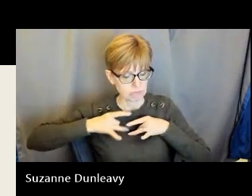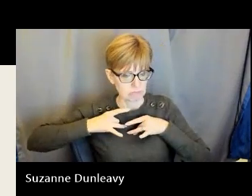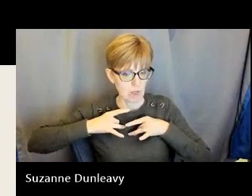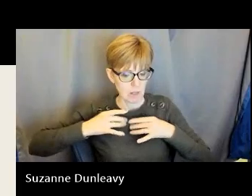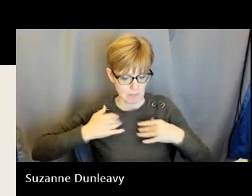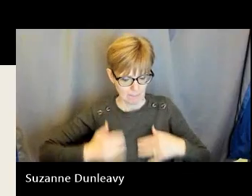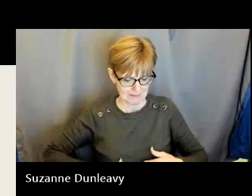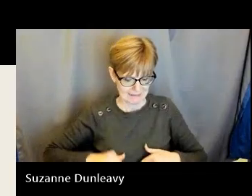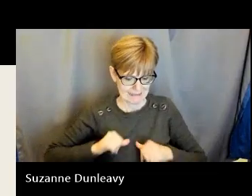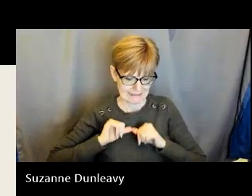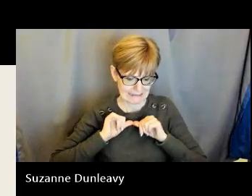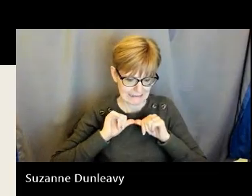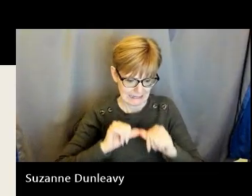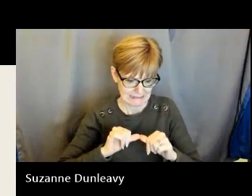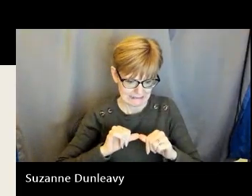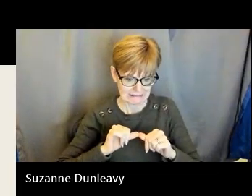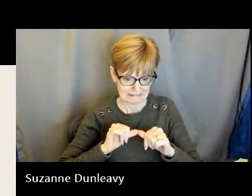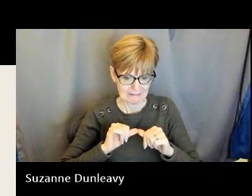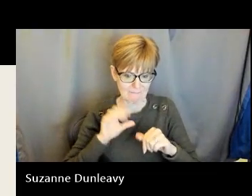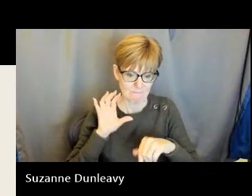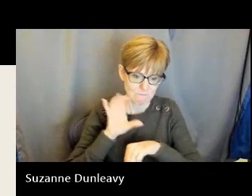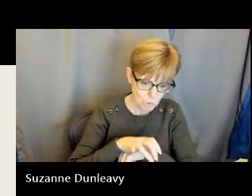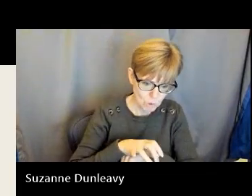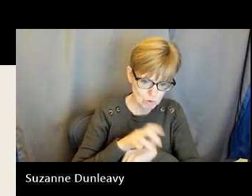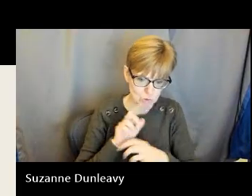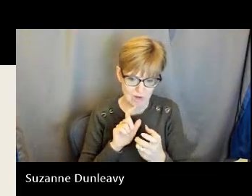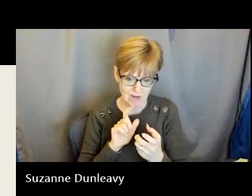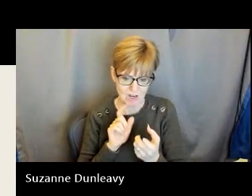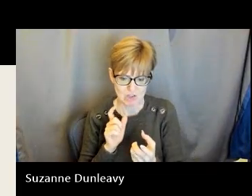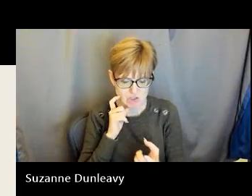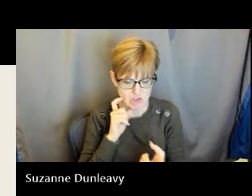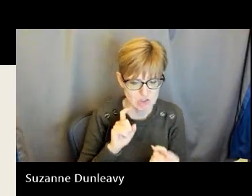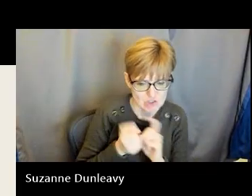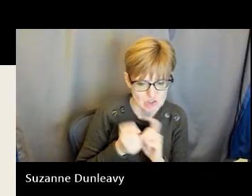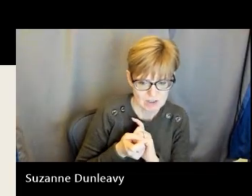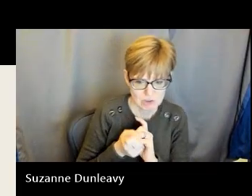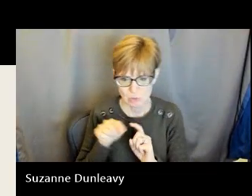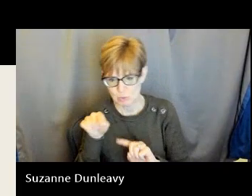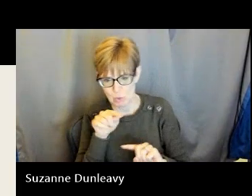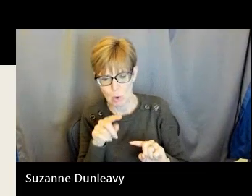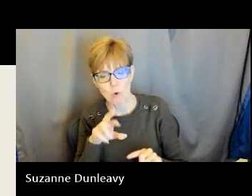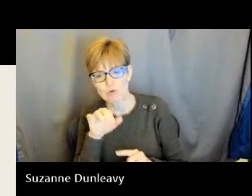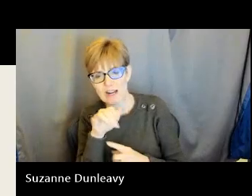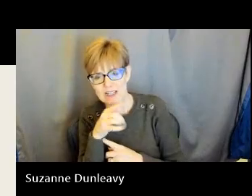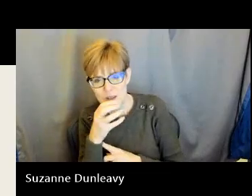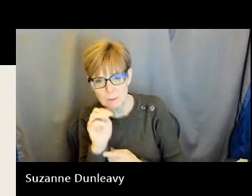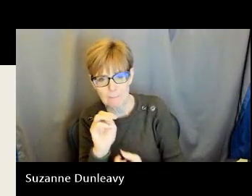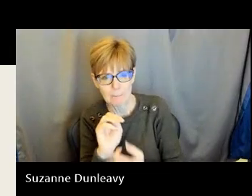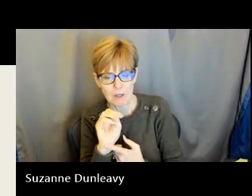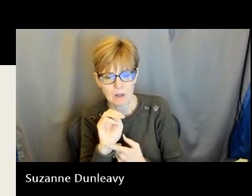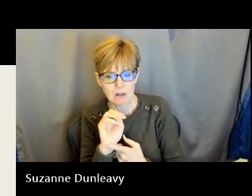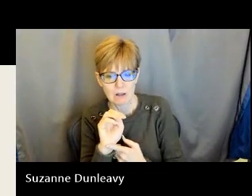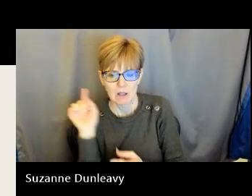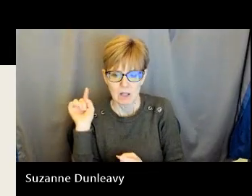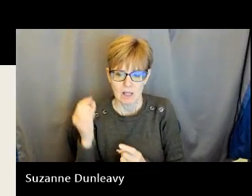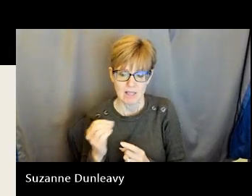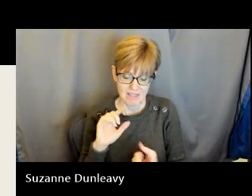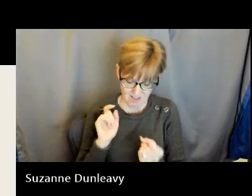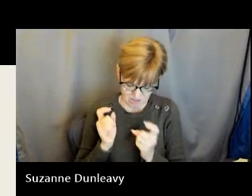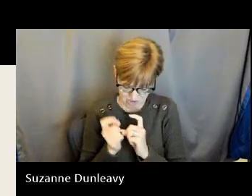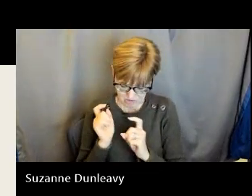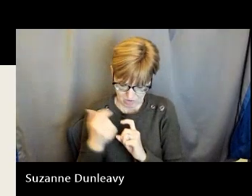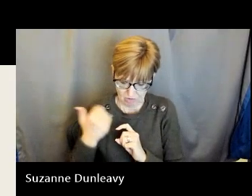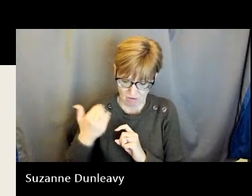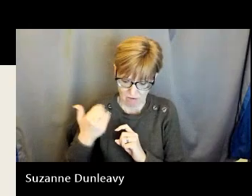to adjust to racism. And these adjustments degrade our health over